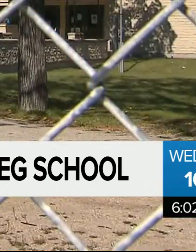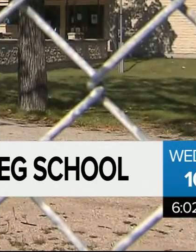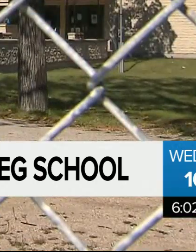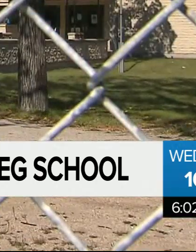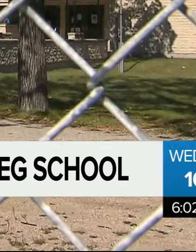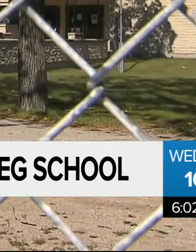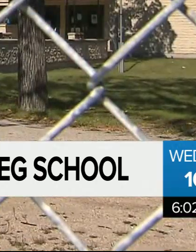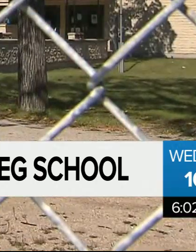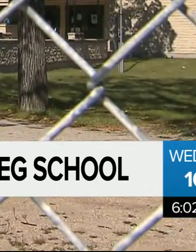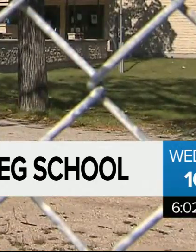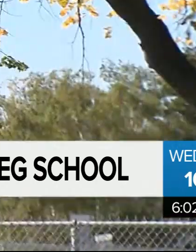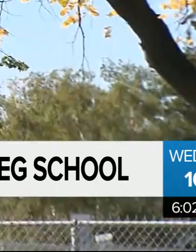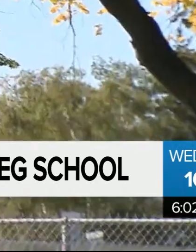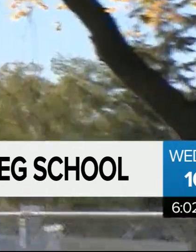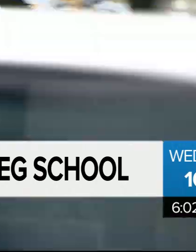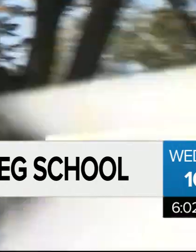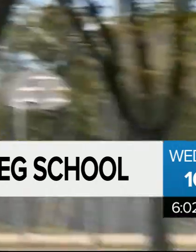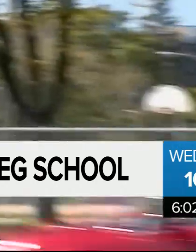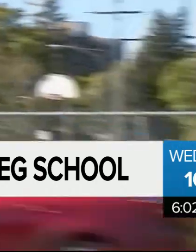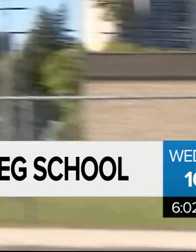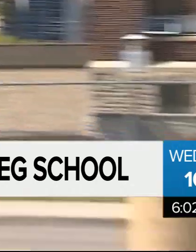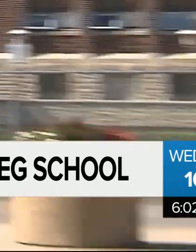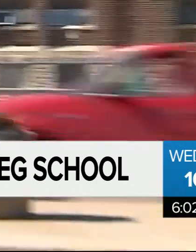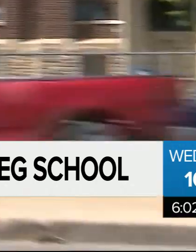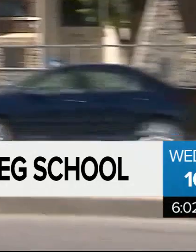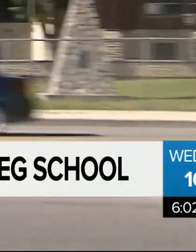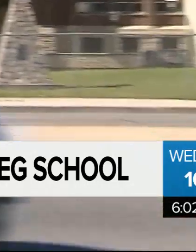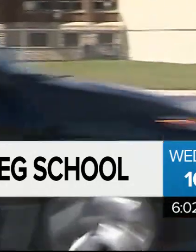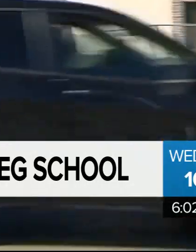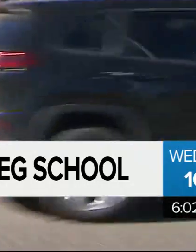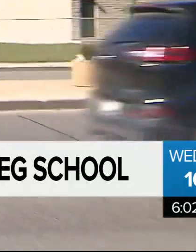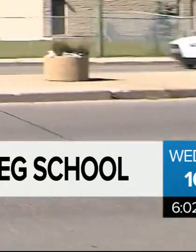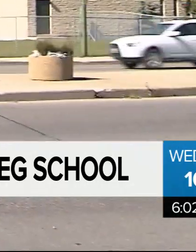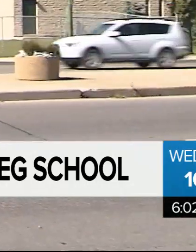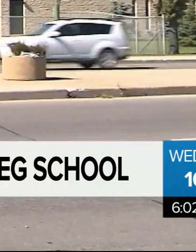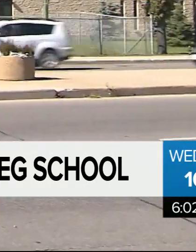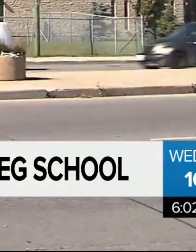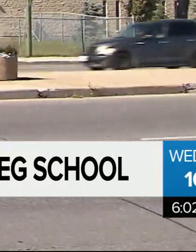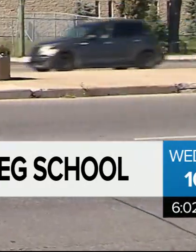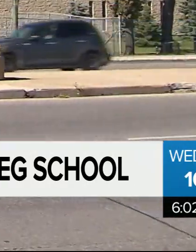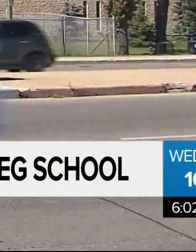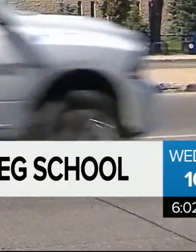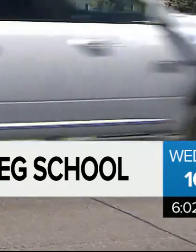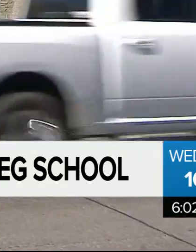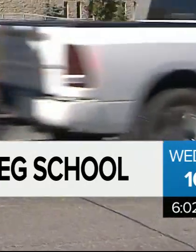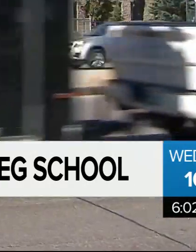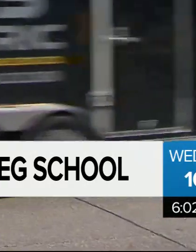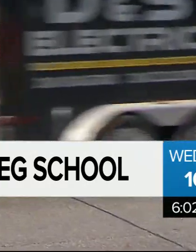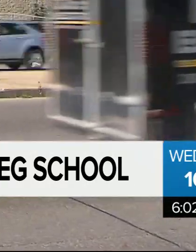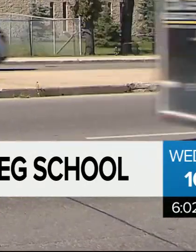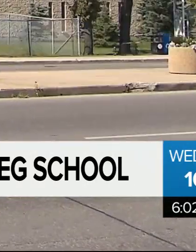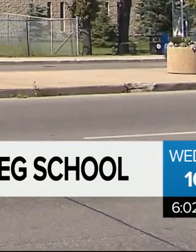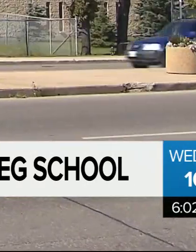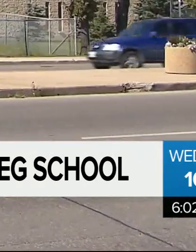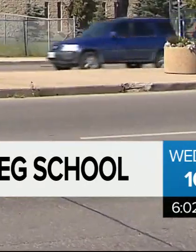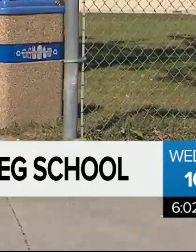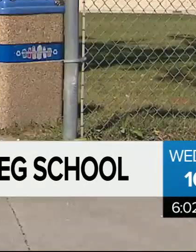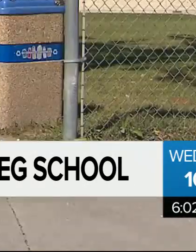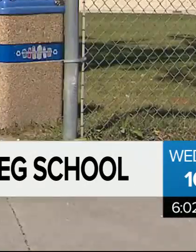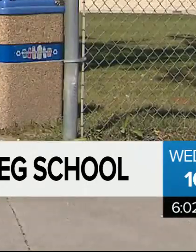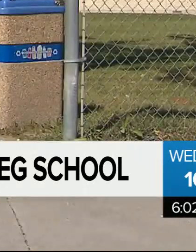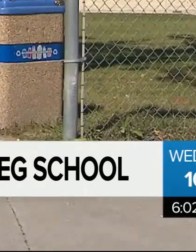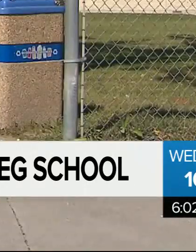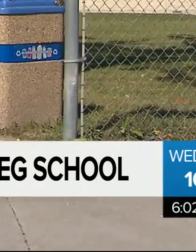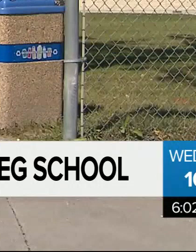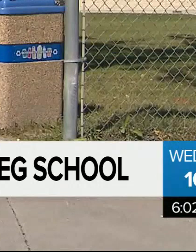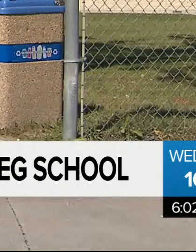to be remote learning at John Pritchard is around 250. Initial reports suggest masks were in use within these cohorts and all of the cases